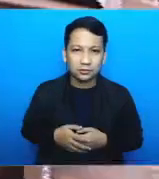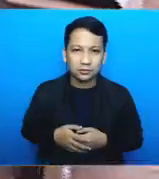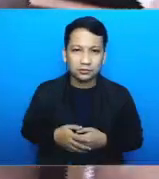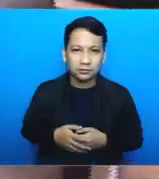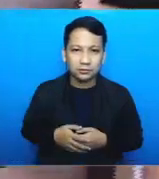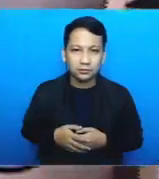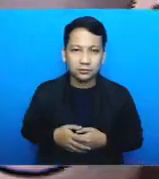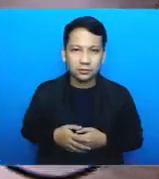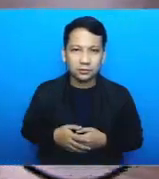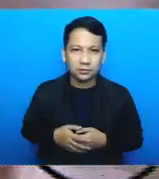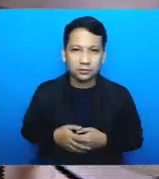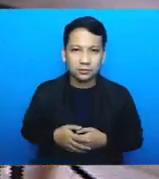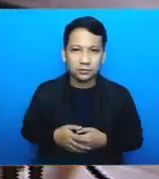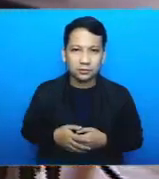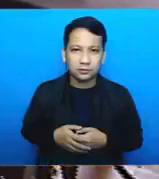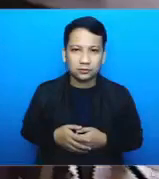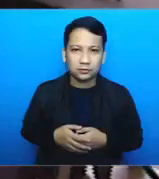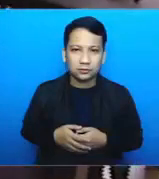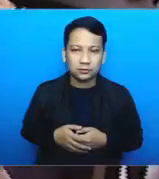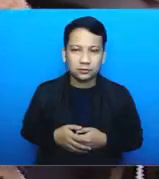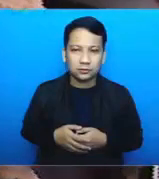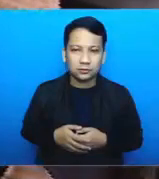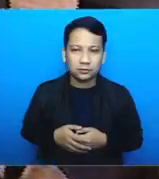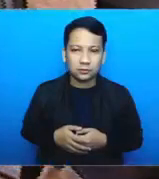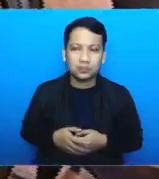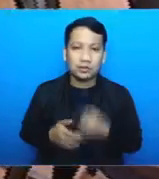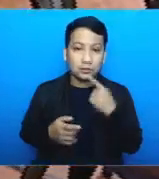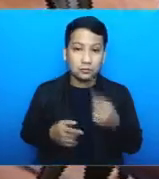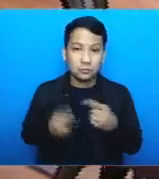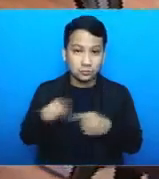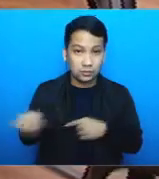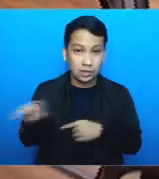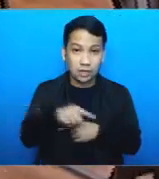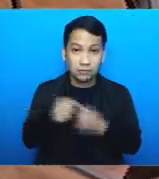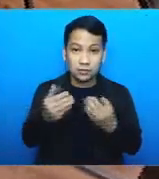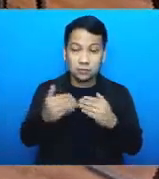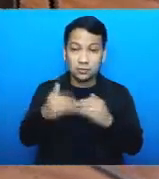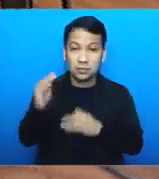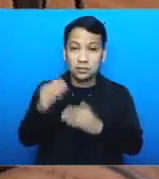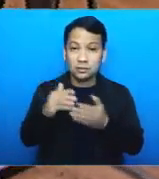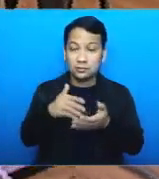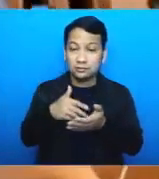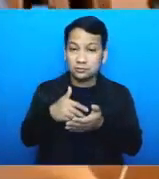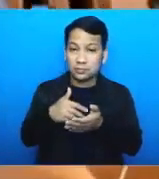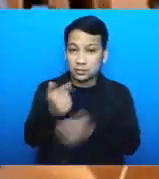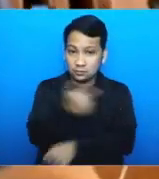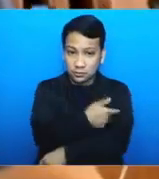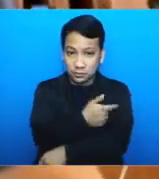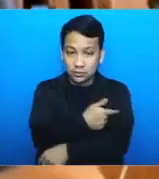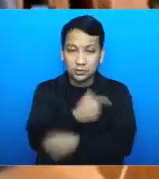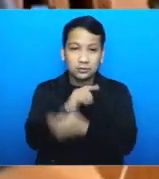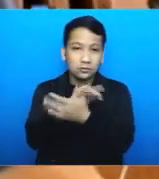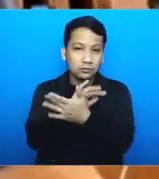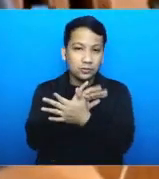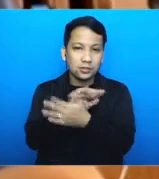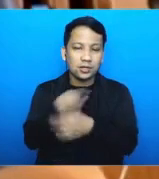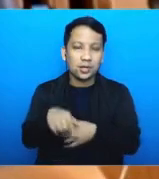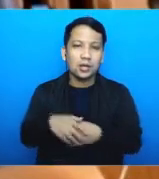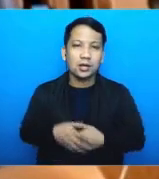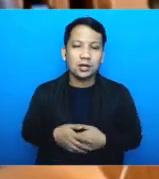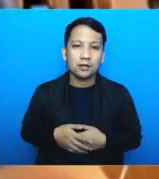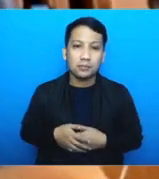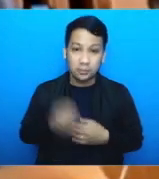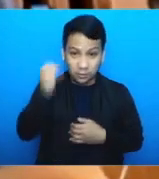may dedicated space o area para sa mga nabakunahan na contra COVID-19. The idea is to protect